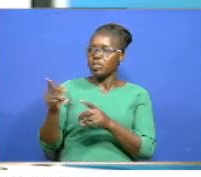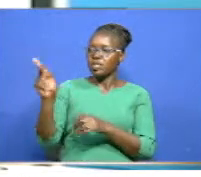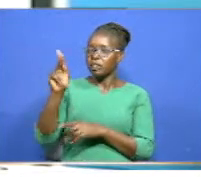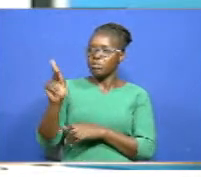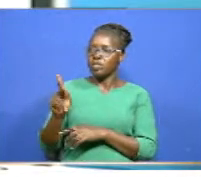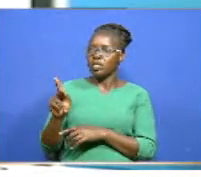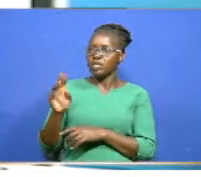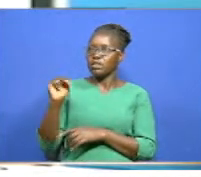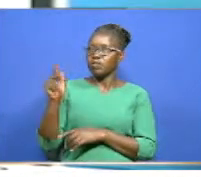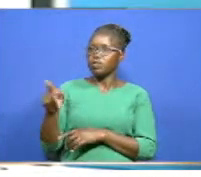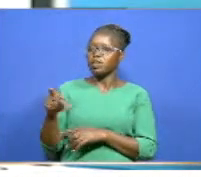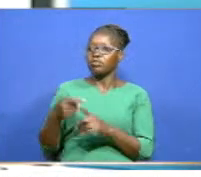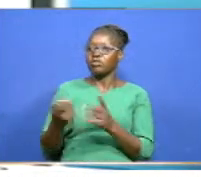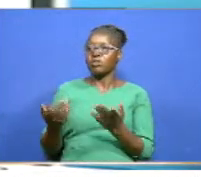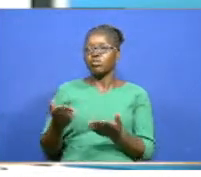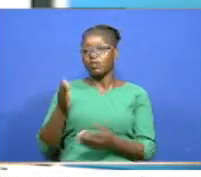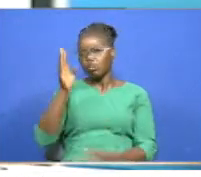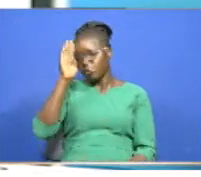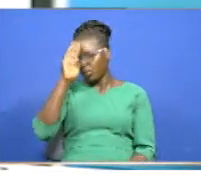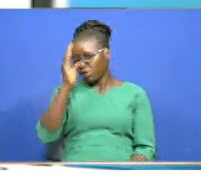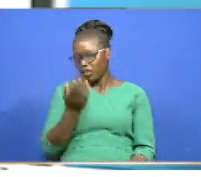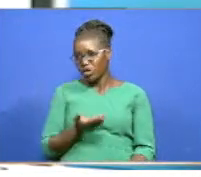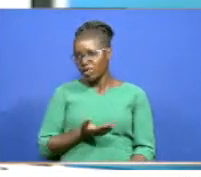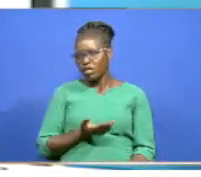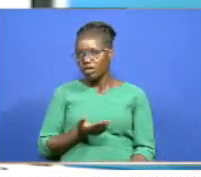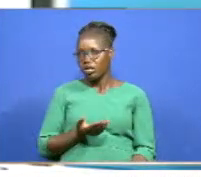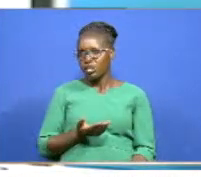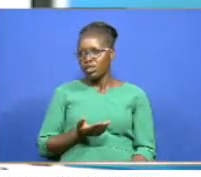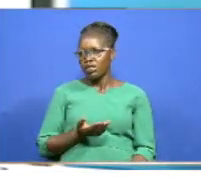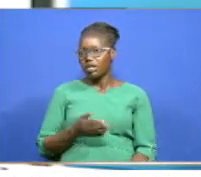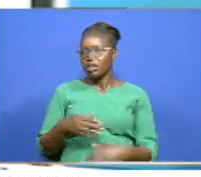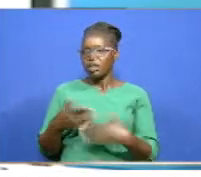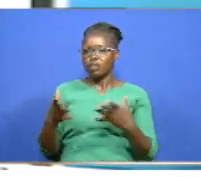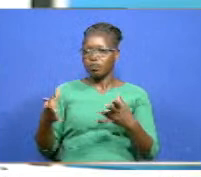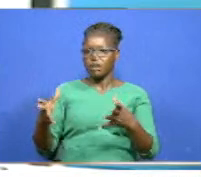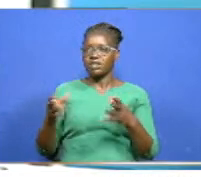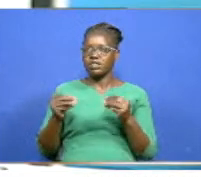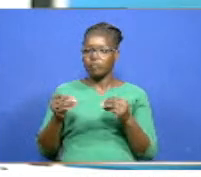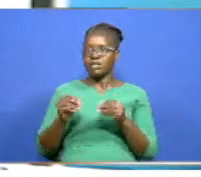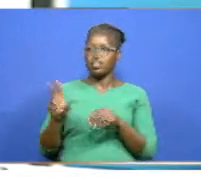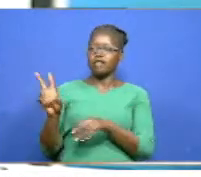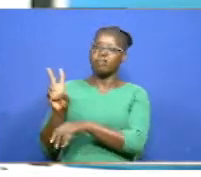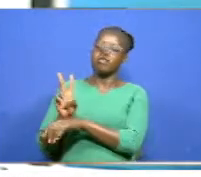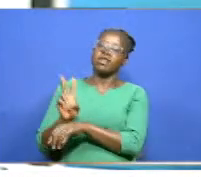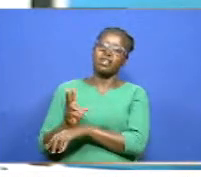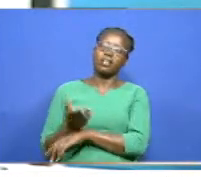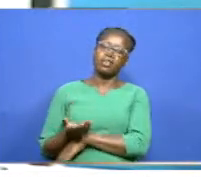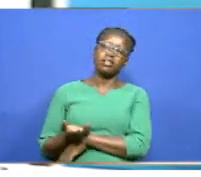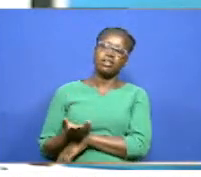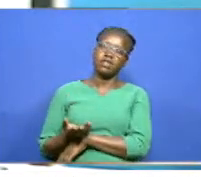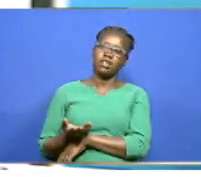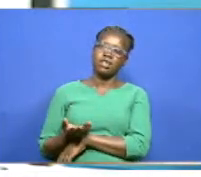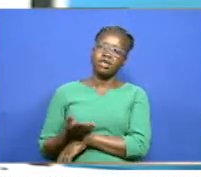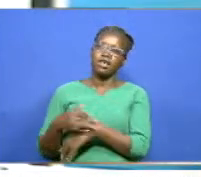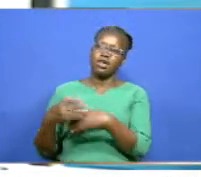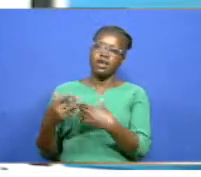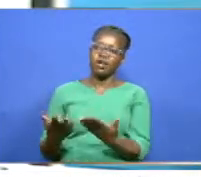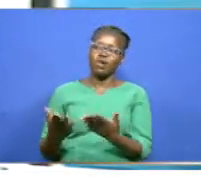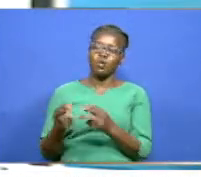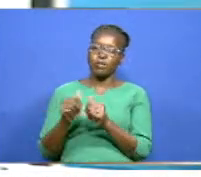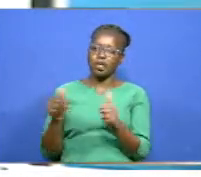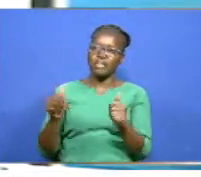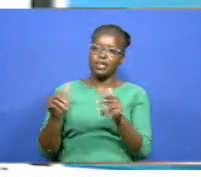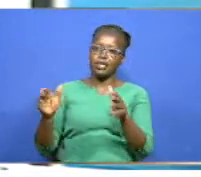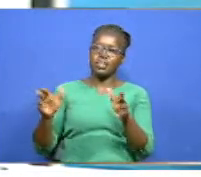Parliament, he comes from Bungoma. How well will he be accepted in Vihiga? How well will he be accepted